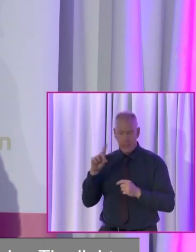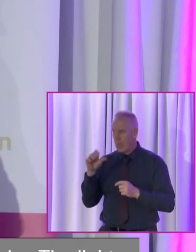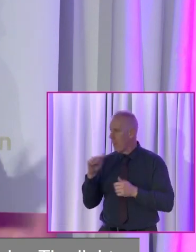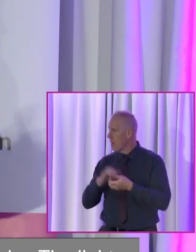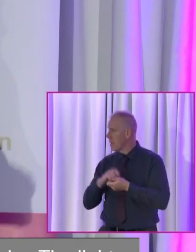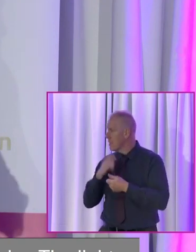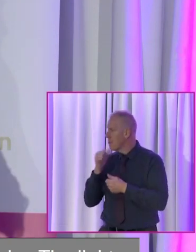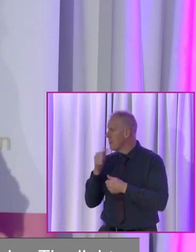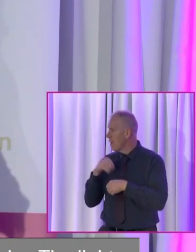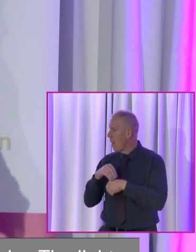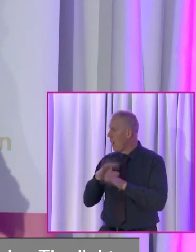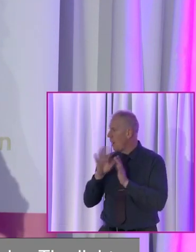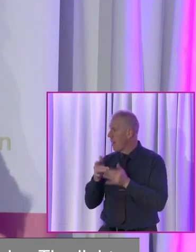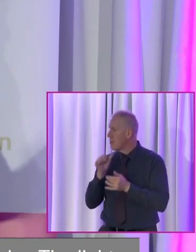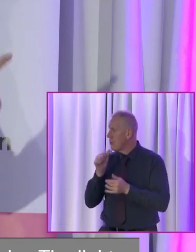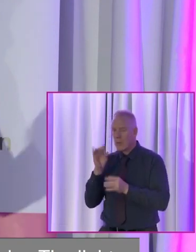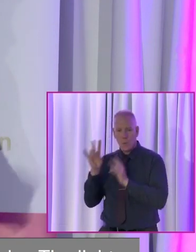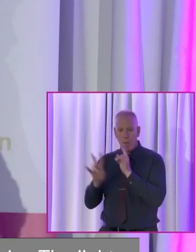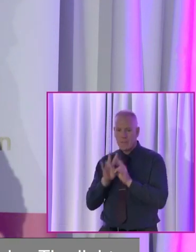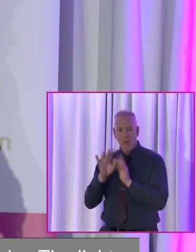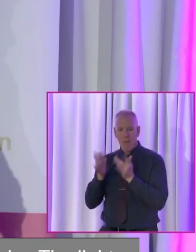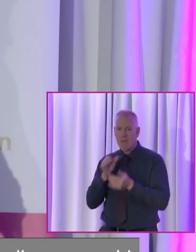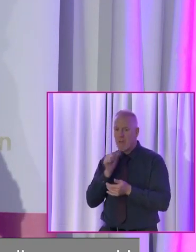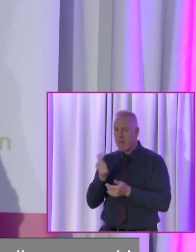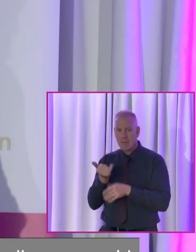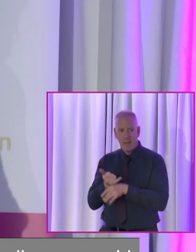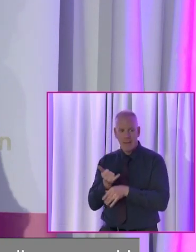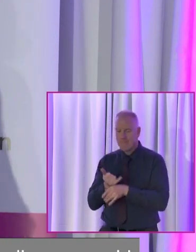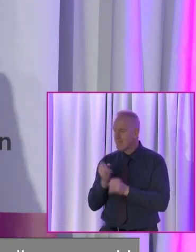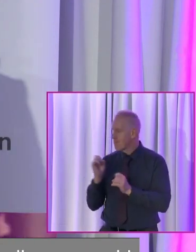have said there's none coming in on none has come in online.